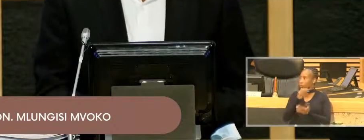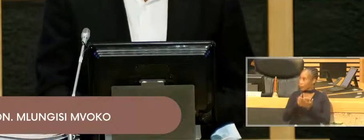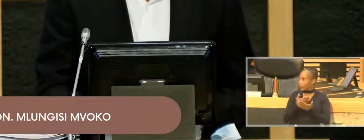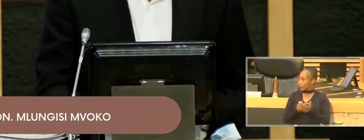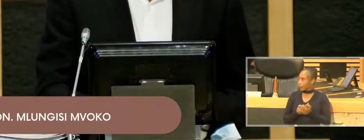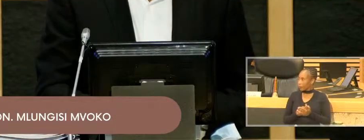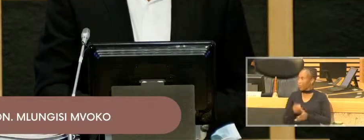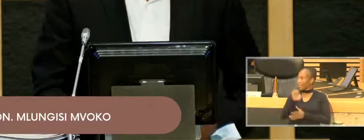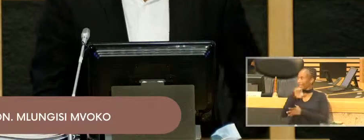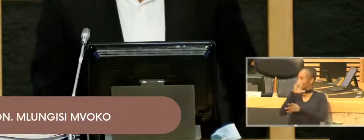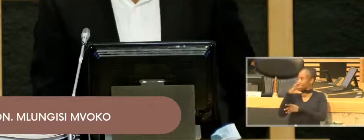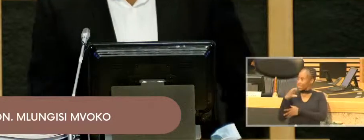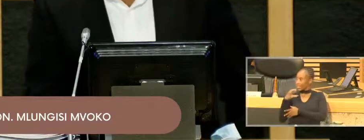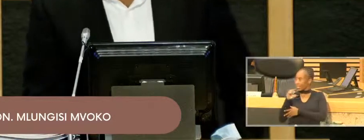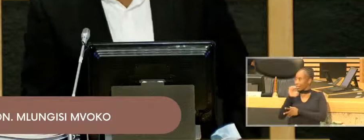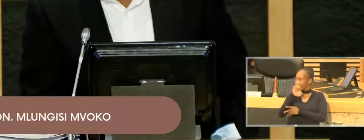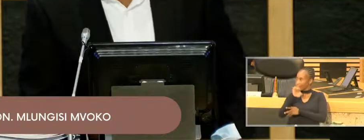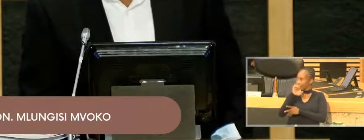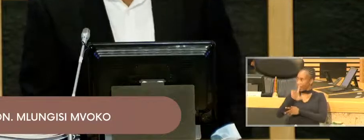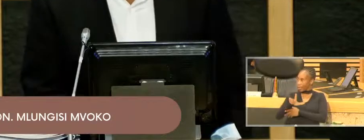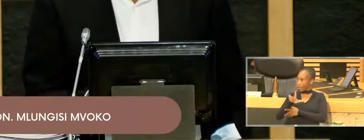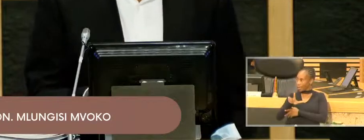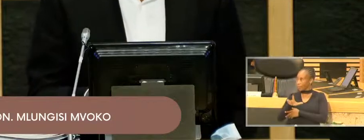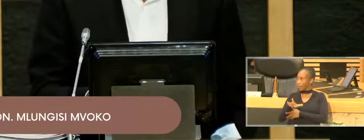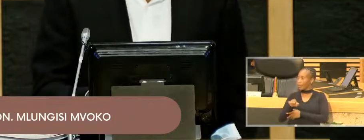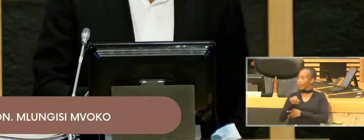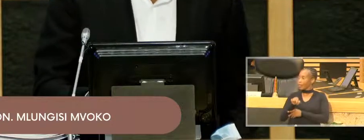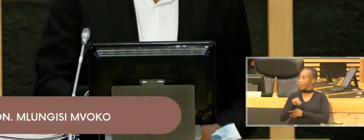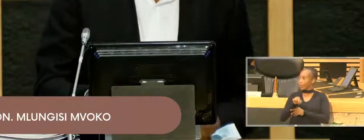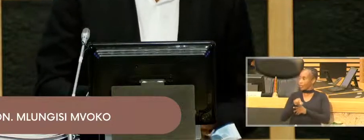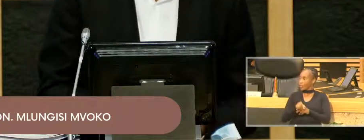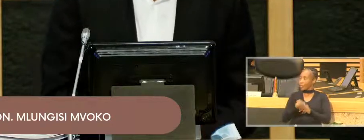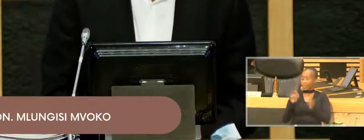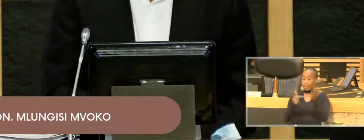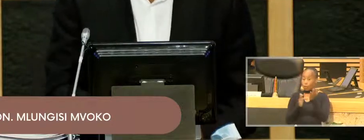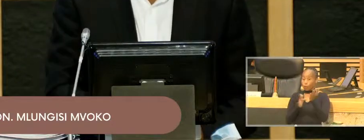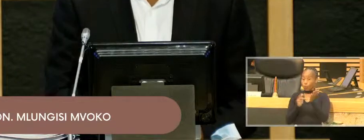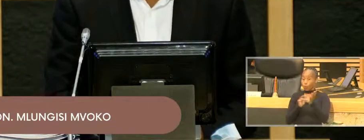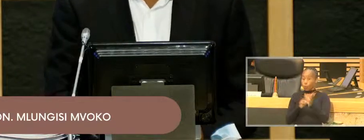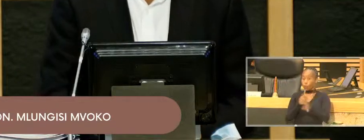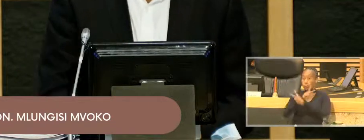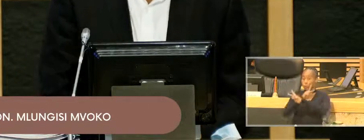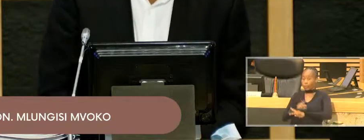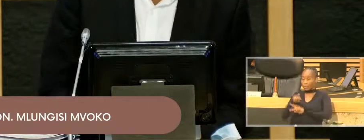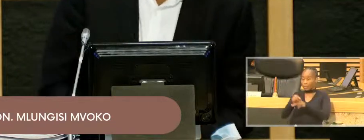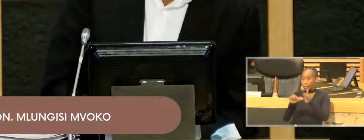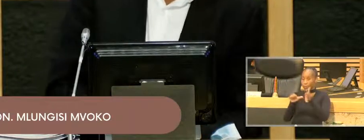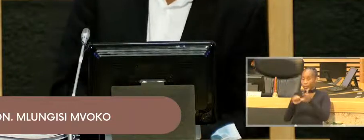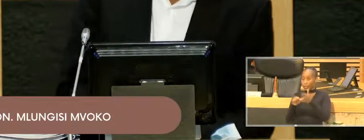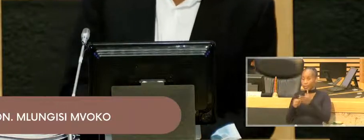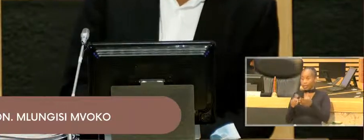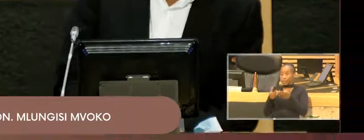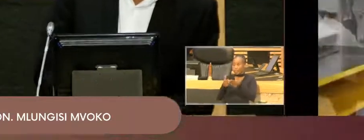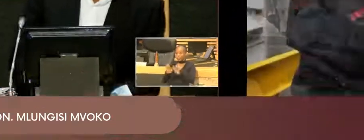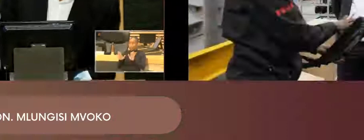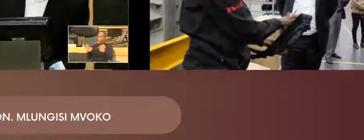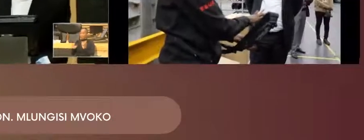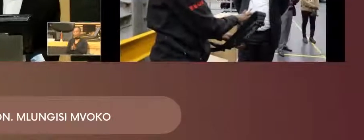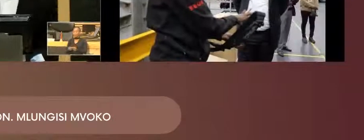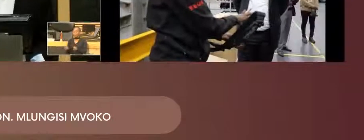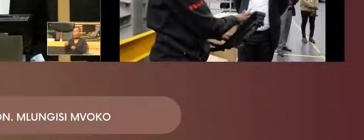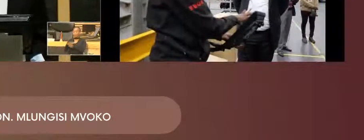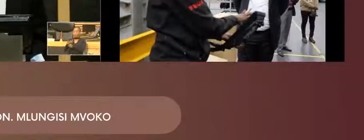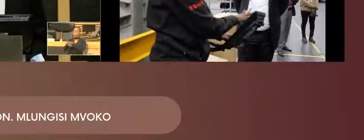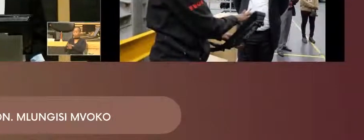The East London ITZ Science and Technology Park has been an important vehicle in the creation of an impactful environment